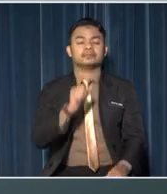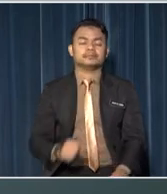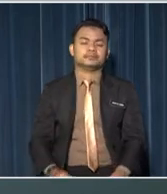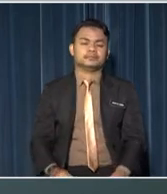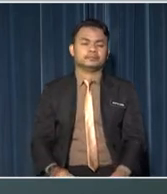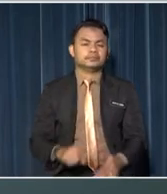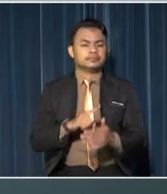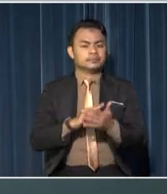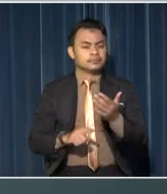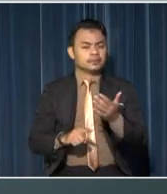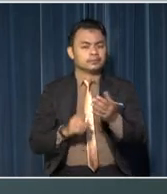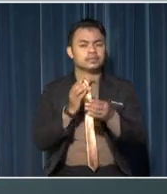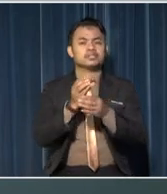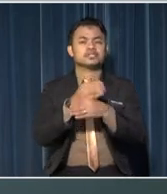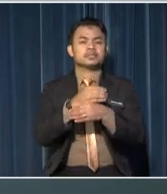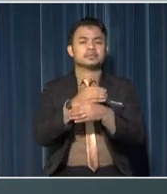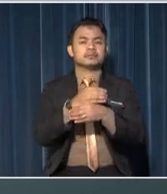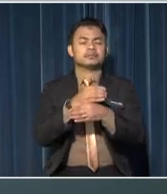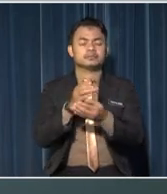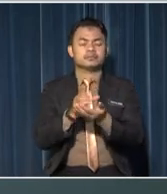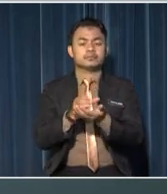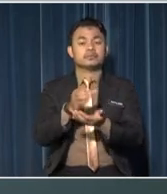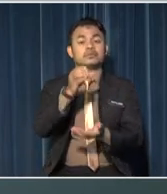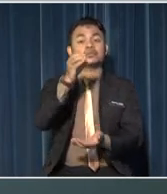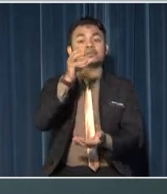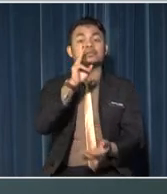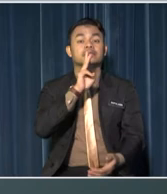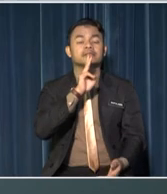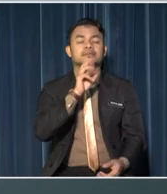What is the shape of the mineral water bottle?